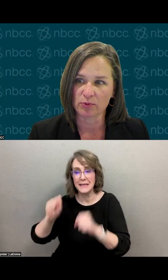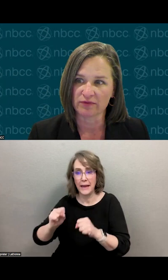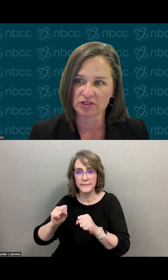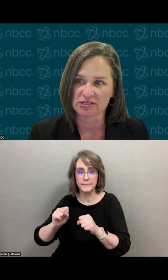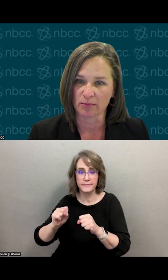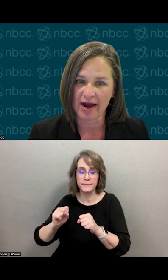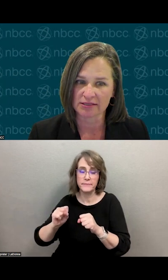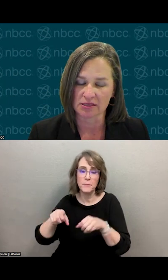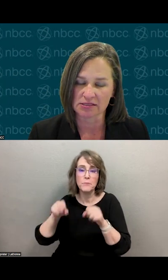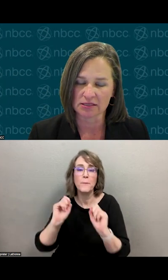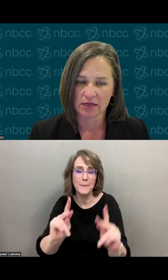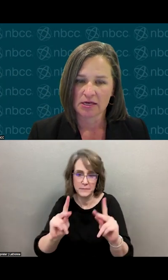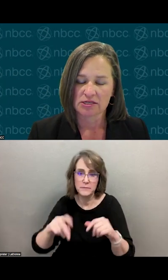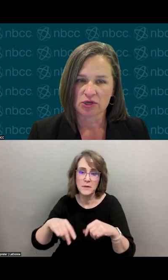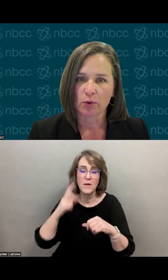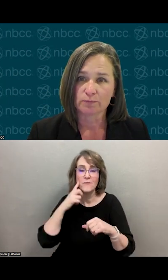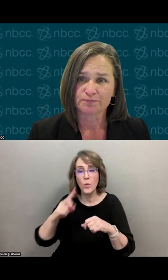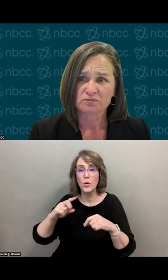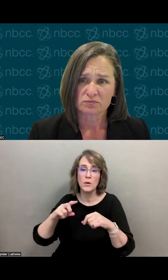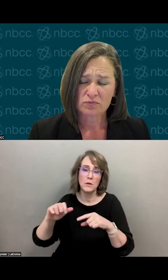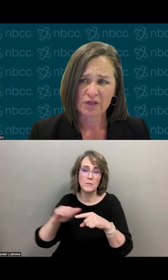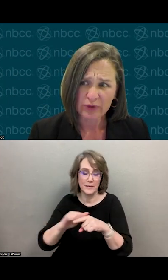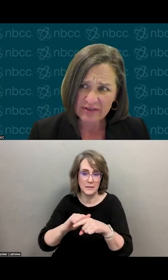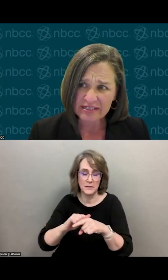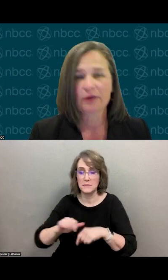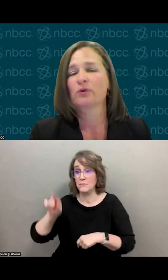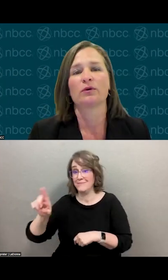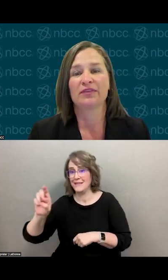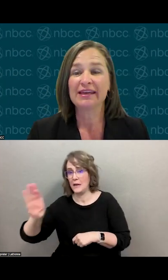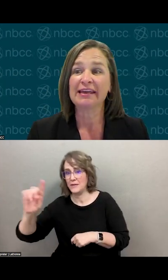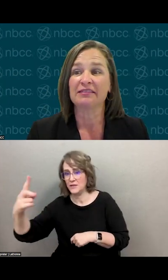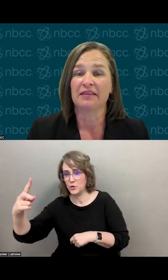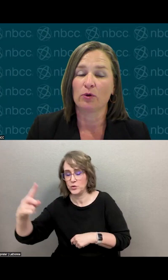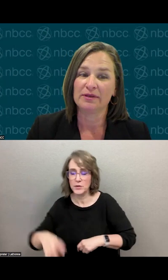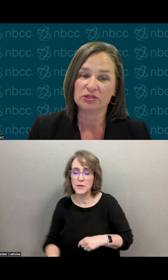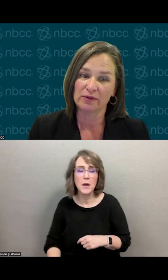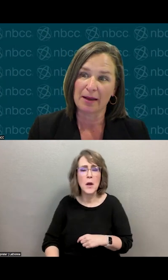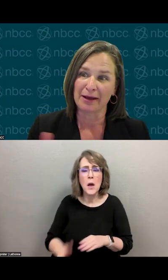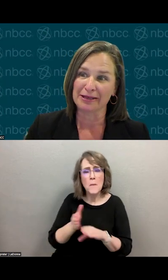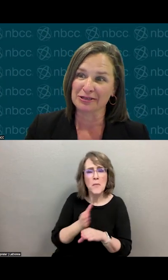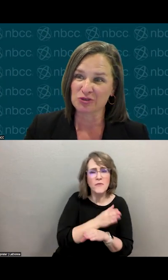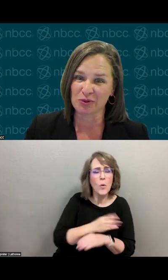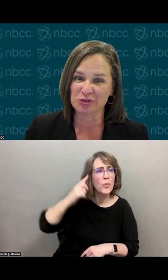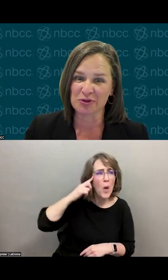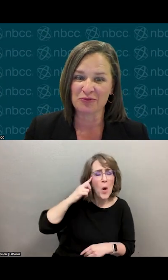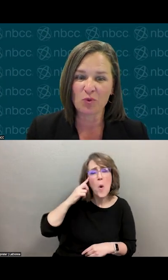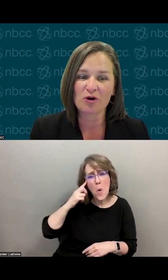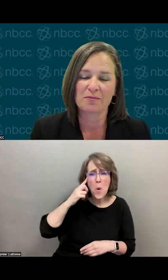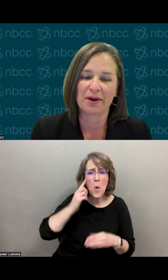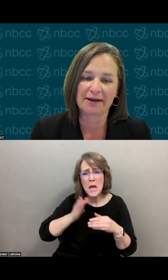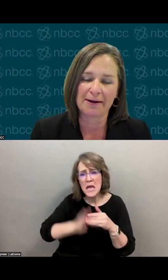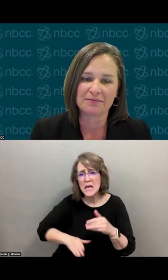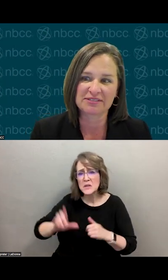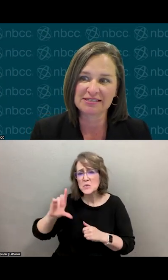any privileges to practice. So previously, they were thinking that they would be doing that by the end of